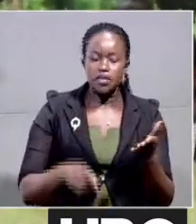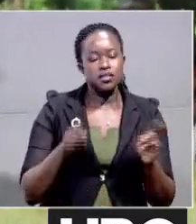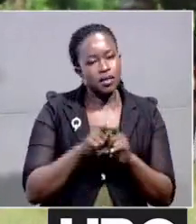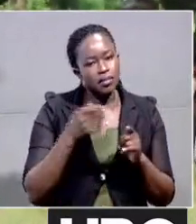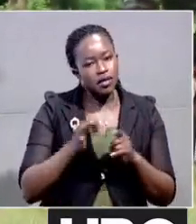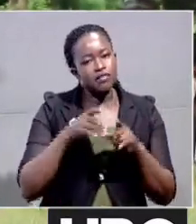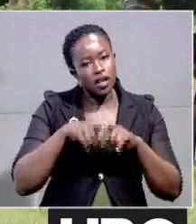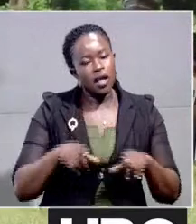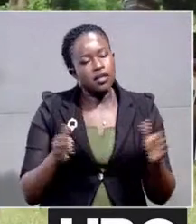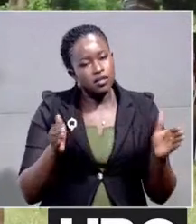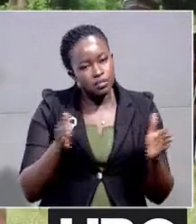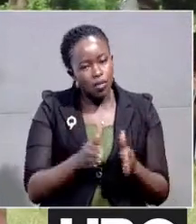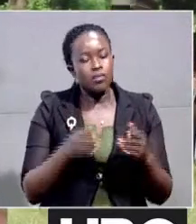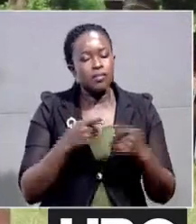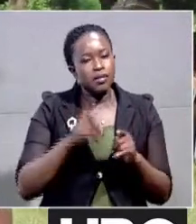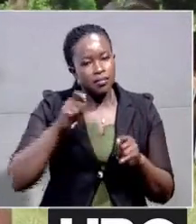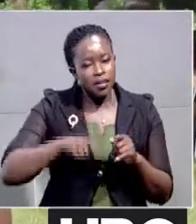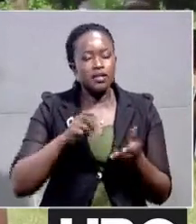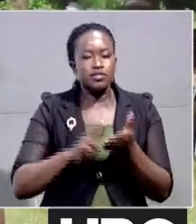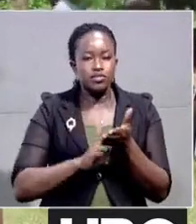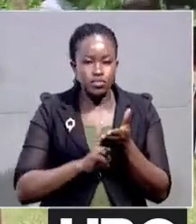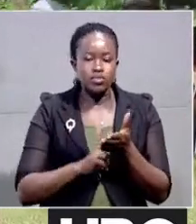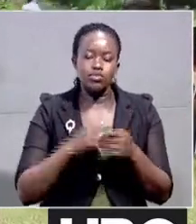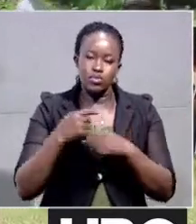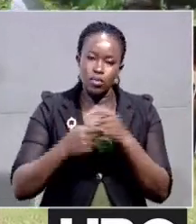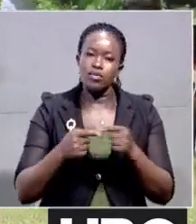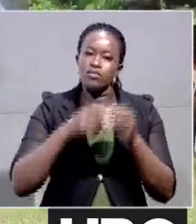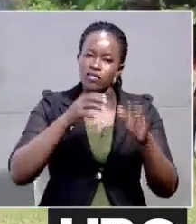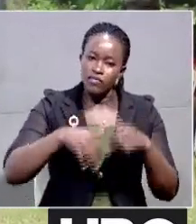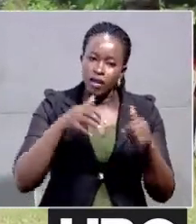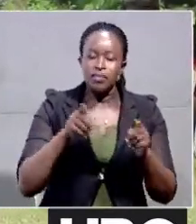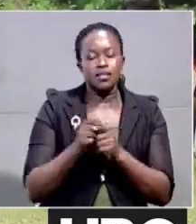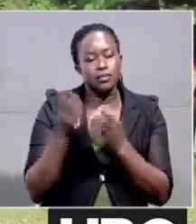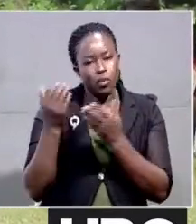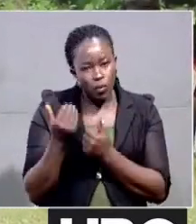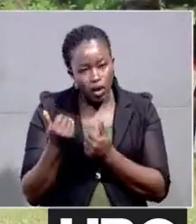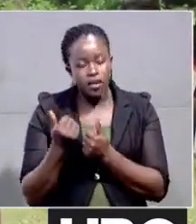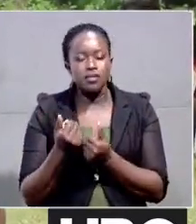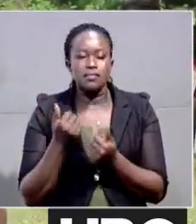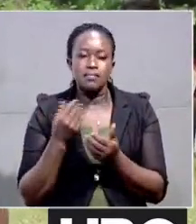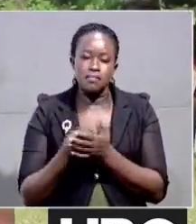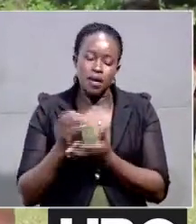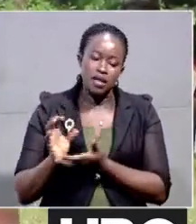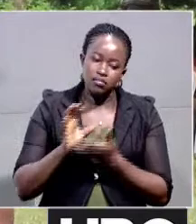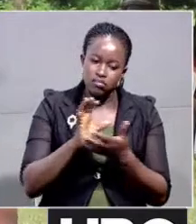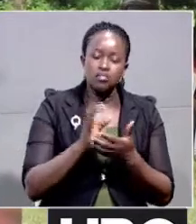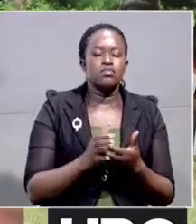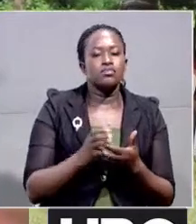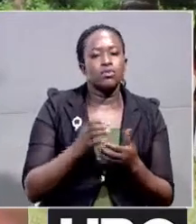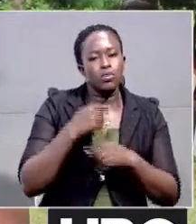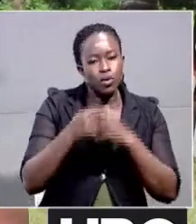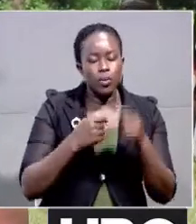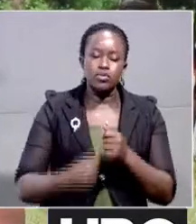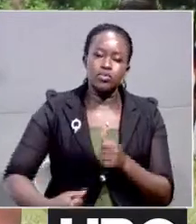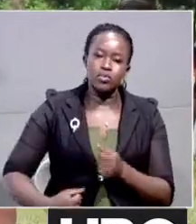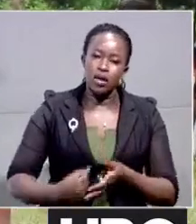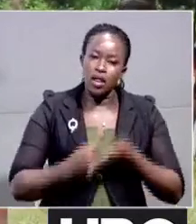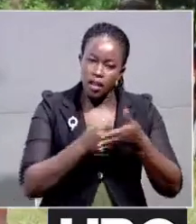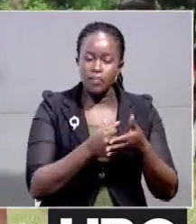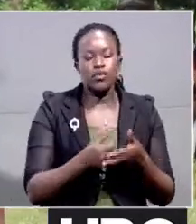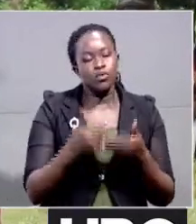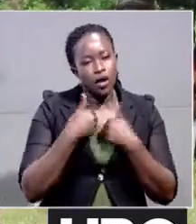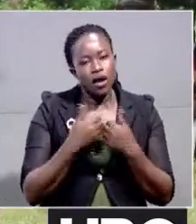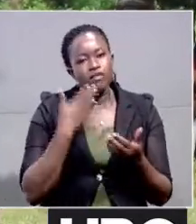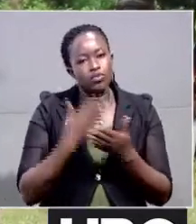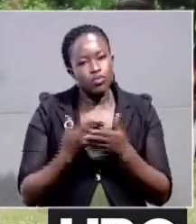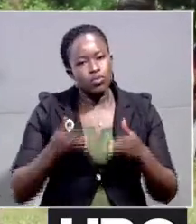they should be able to use it to produce as we wait for this money to make them be helped. We have road, very good roads in this place, right